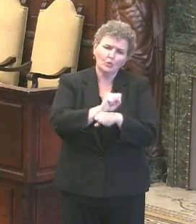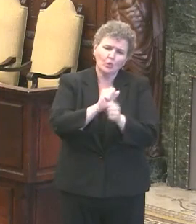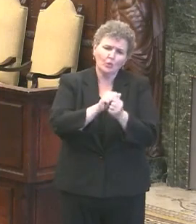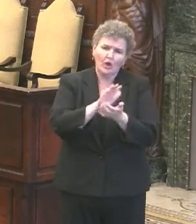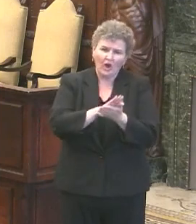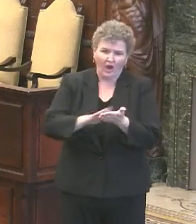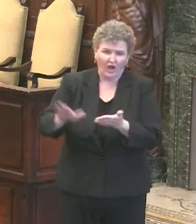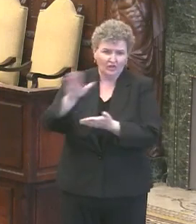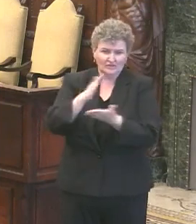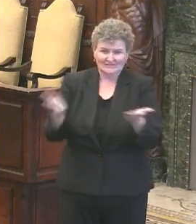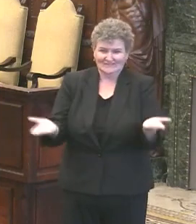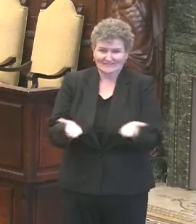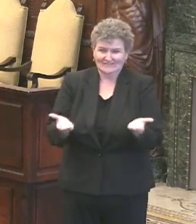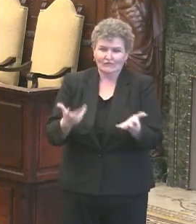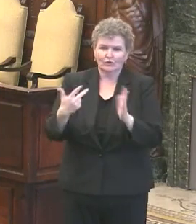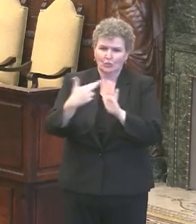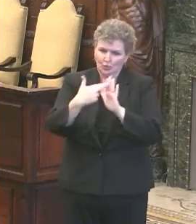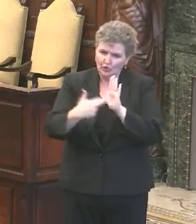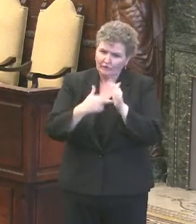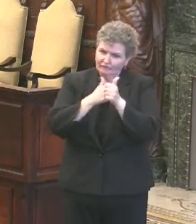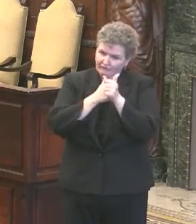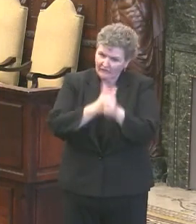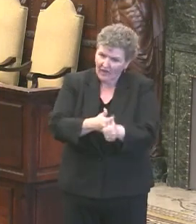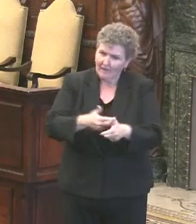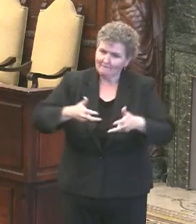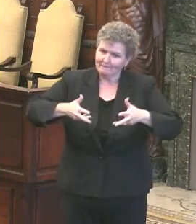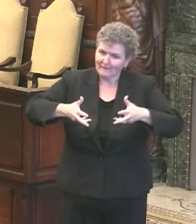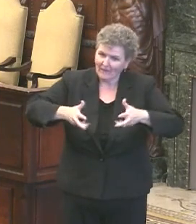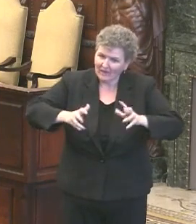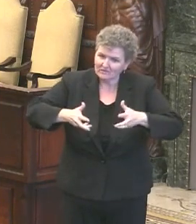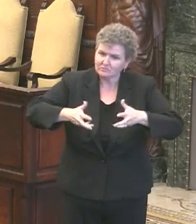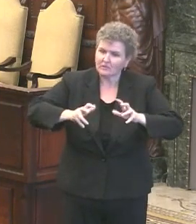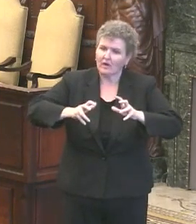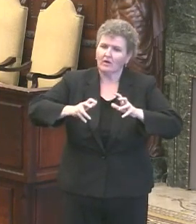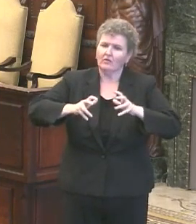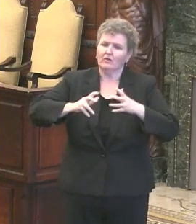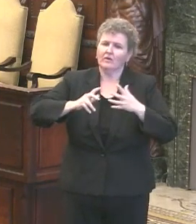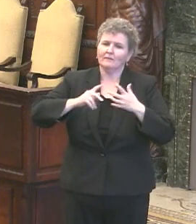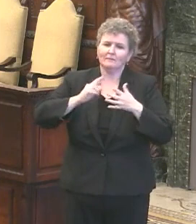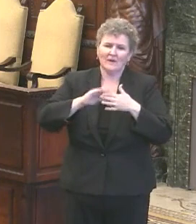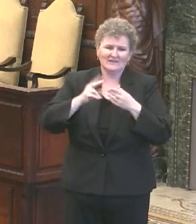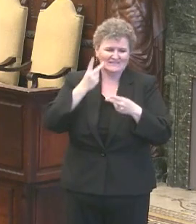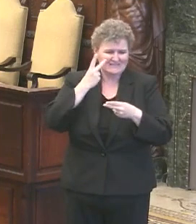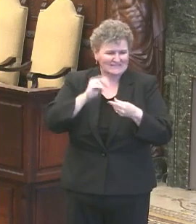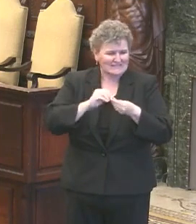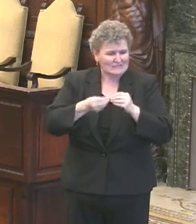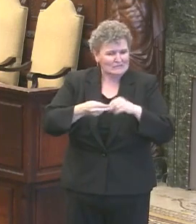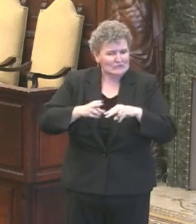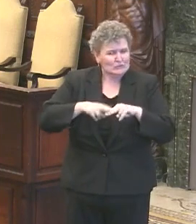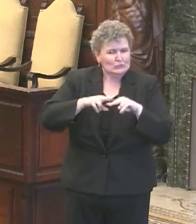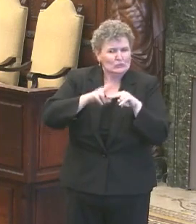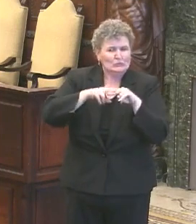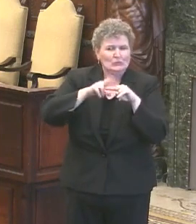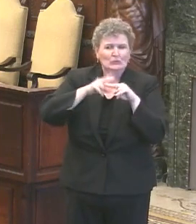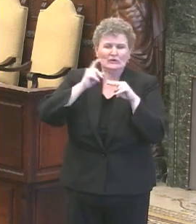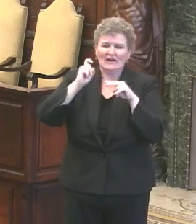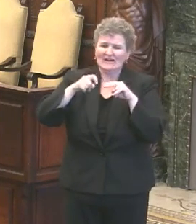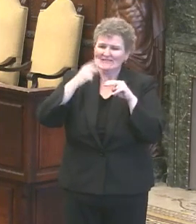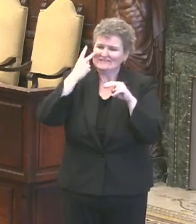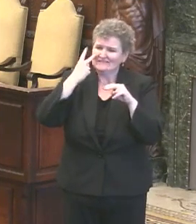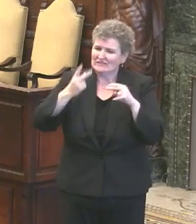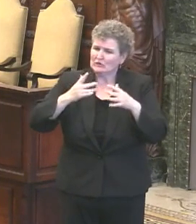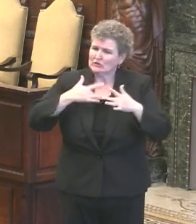around protocols for basketball. But with the cases rising, we have to be concerned about what makes sense to do when